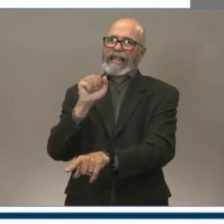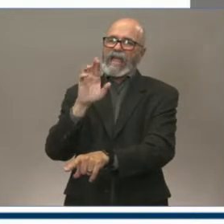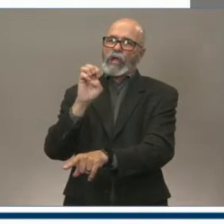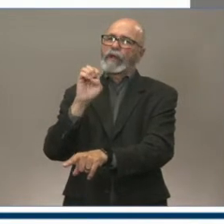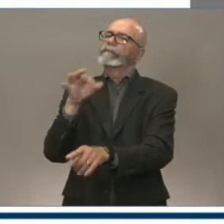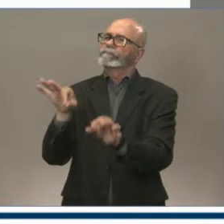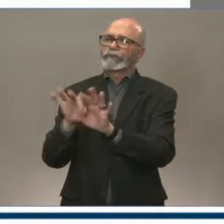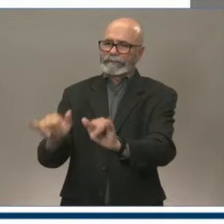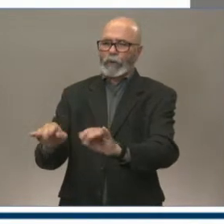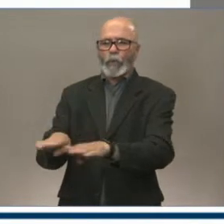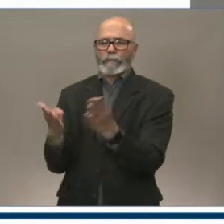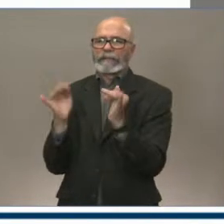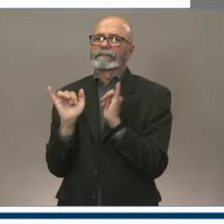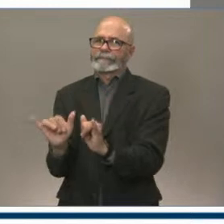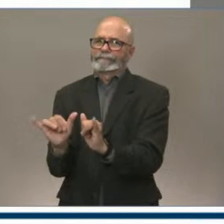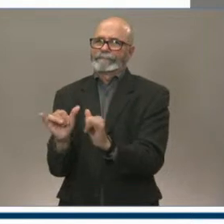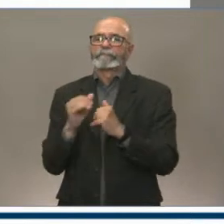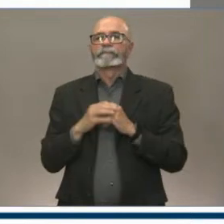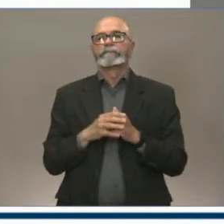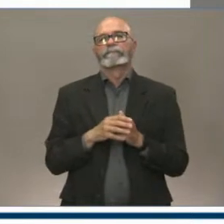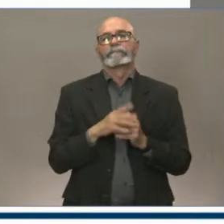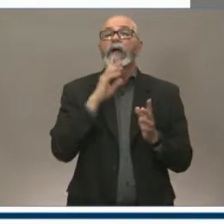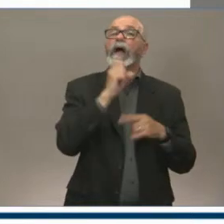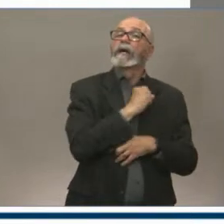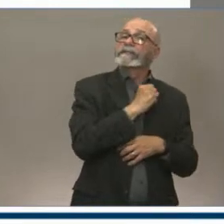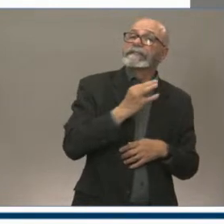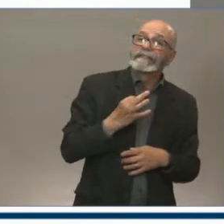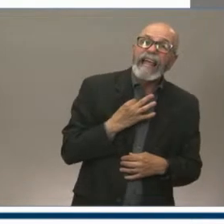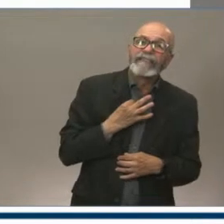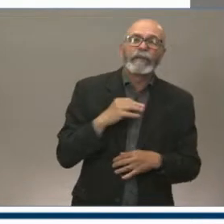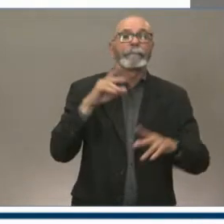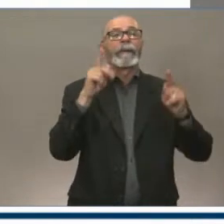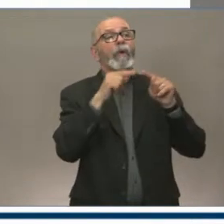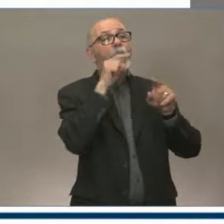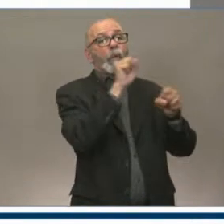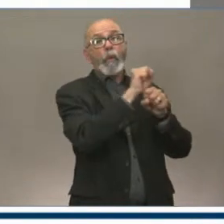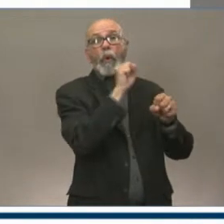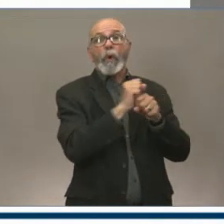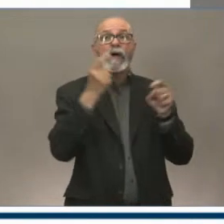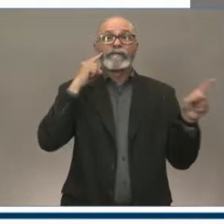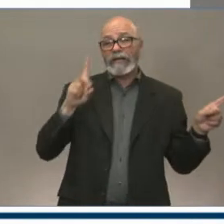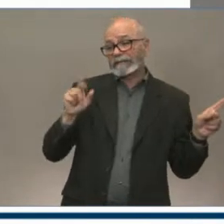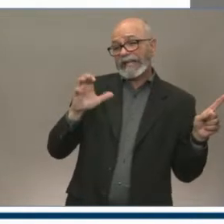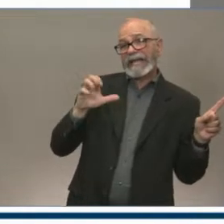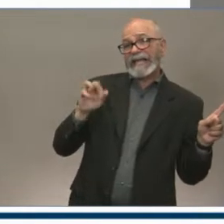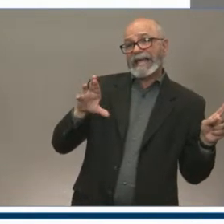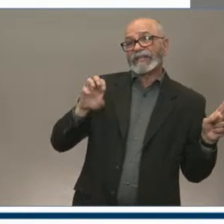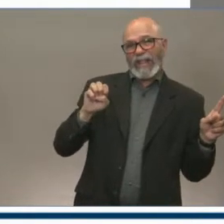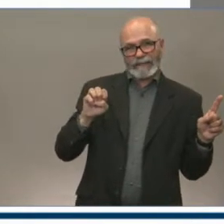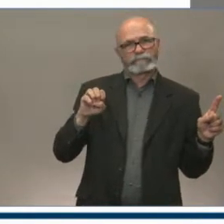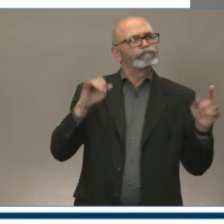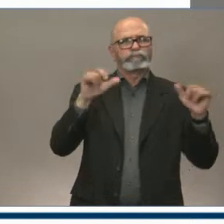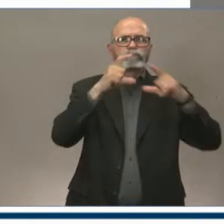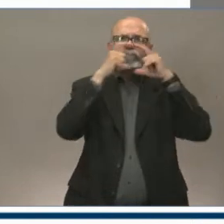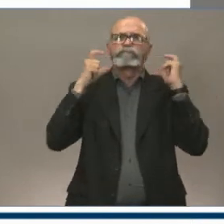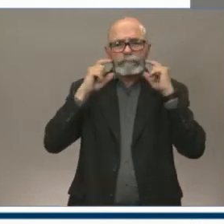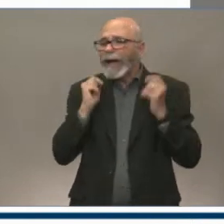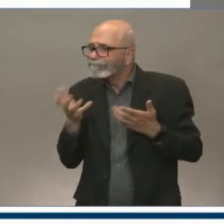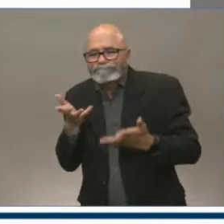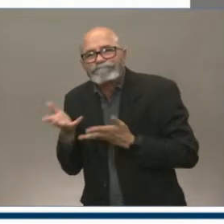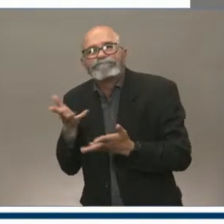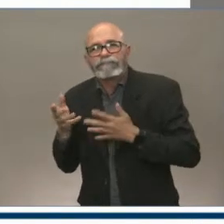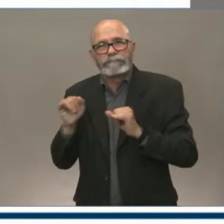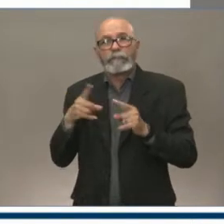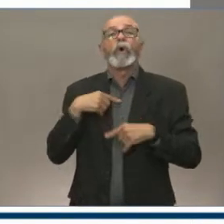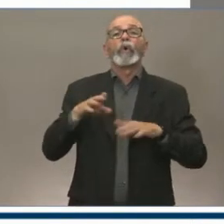be mandatory for all staff in childcare settings and for children 2 years and older at all times unless they are eating